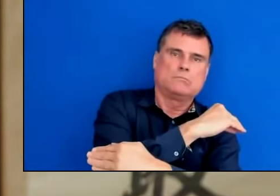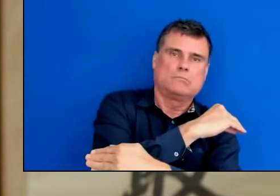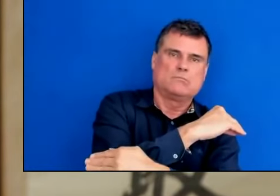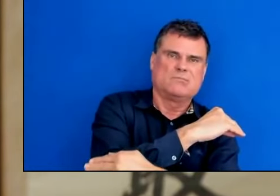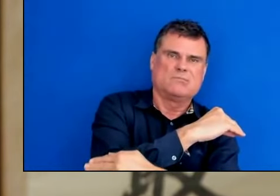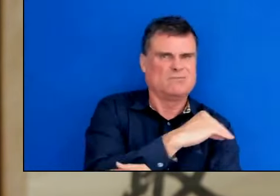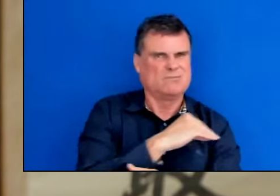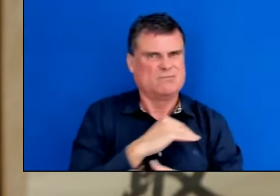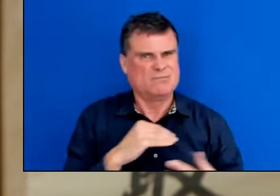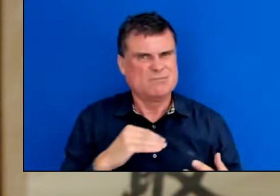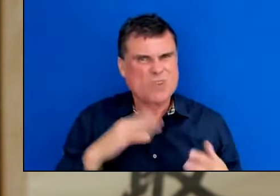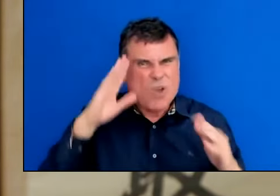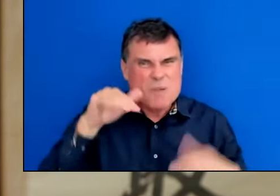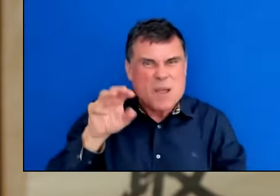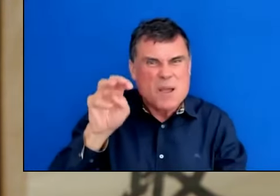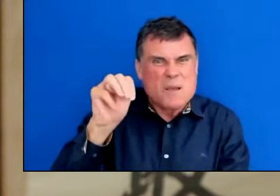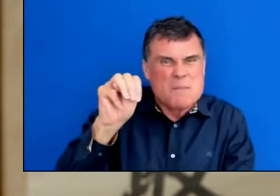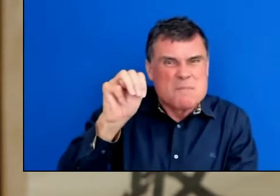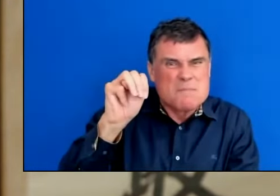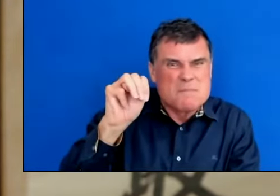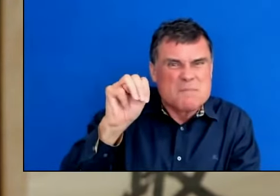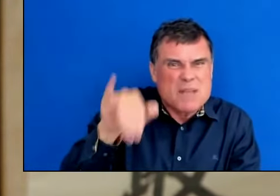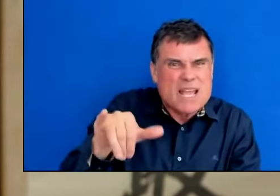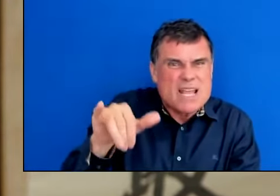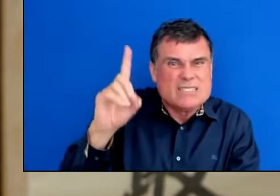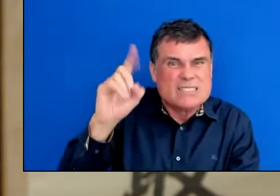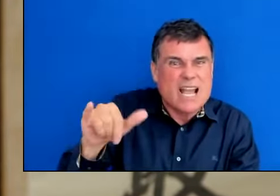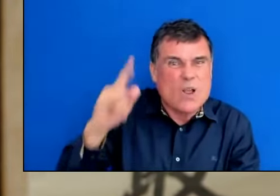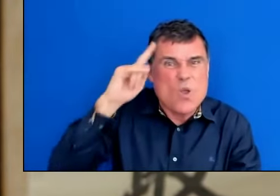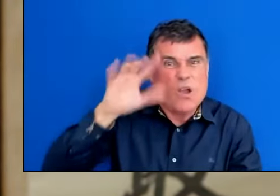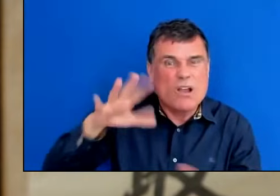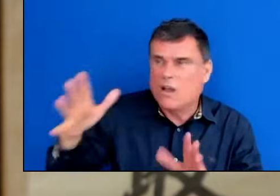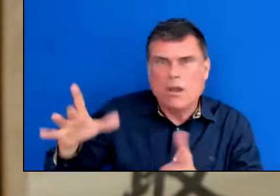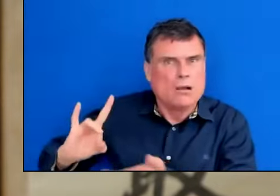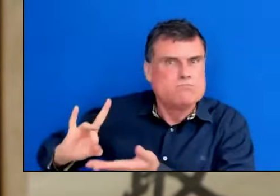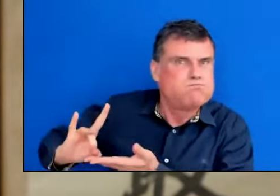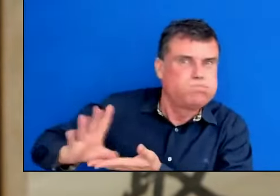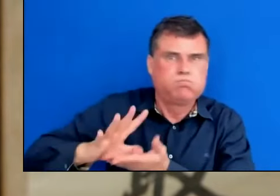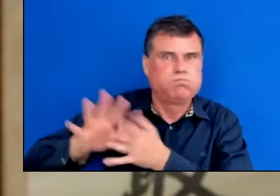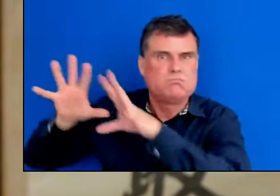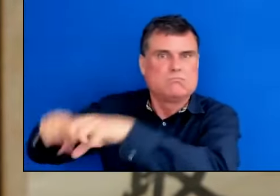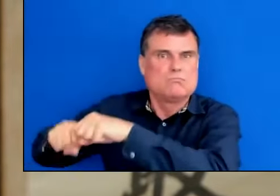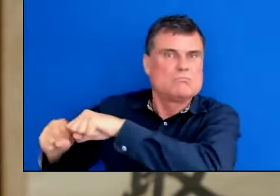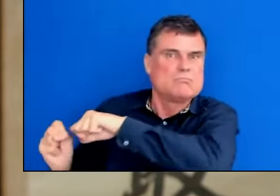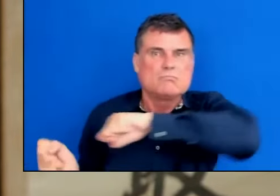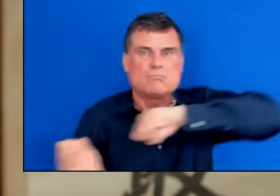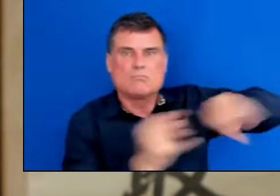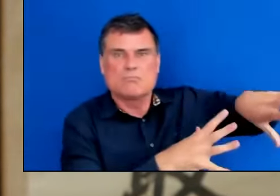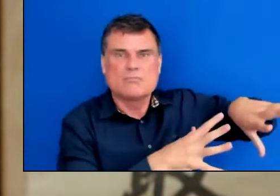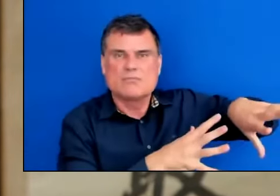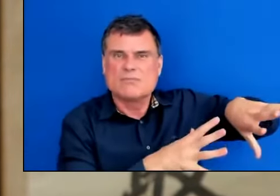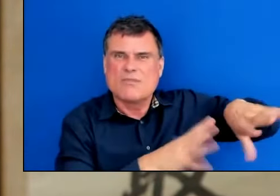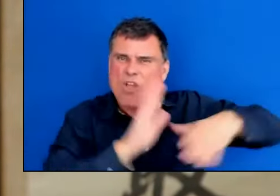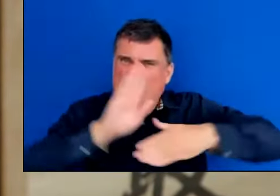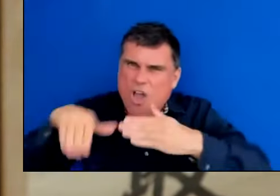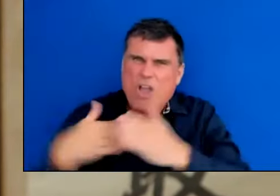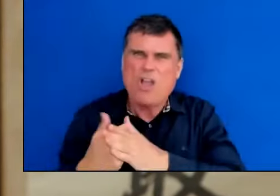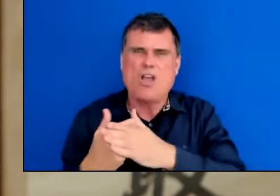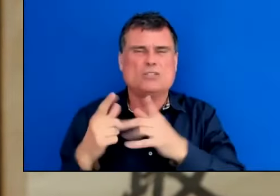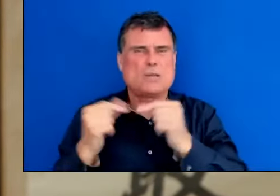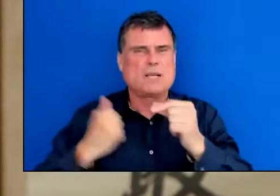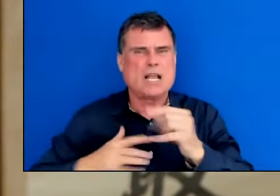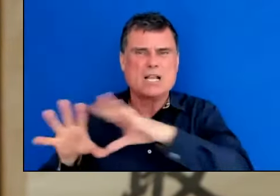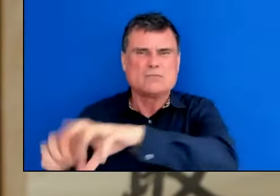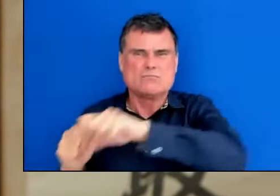Day we shall have seen the last of them, and for all time? We shall have to